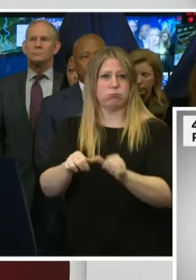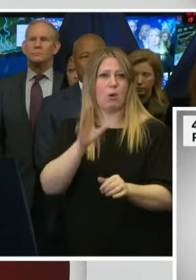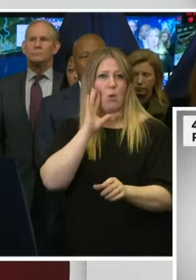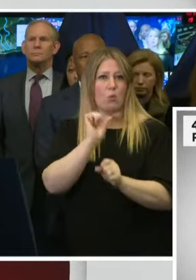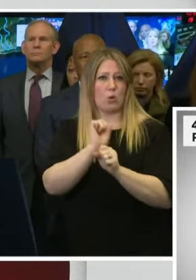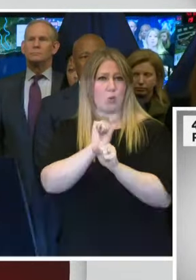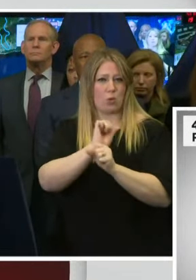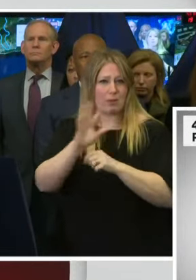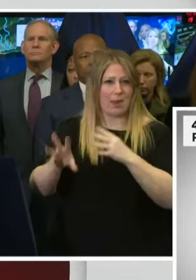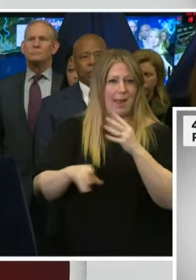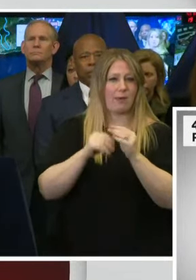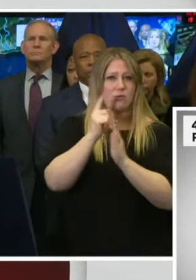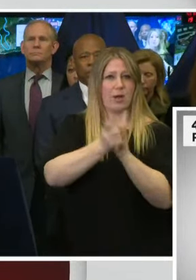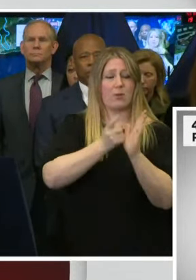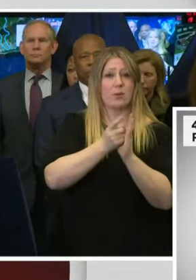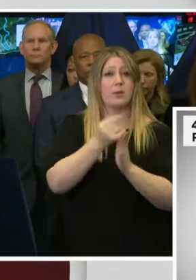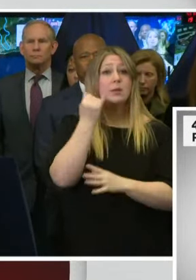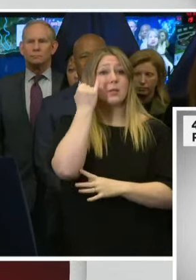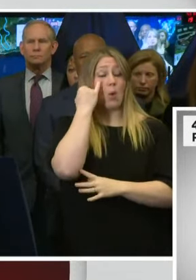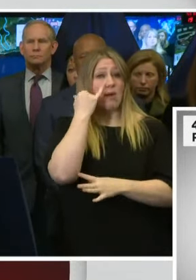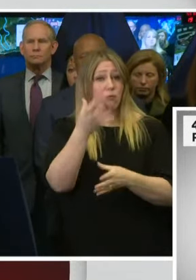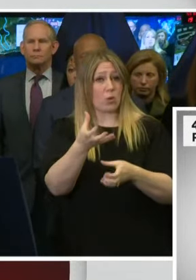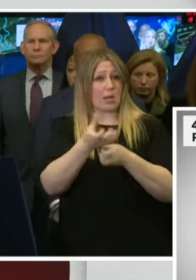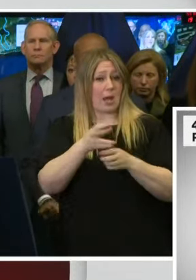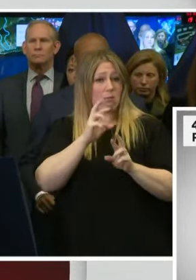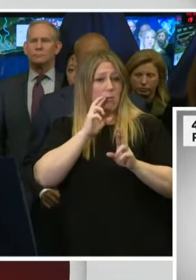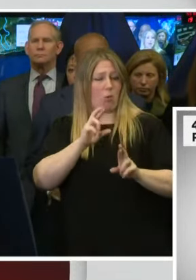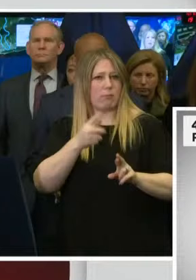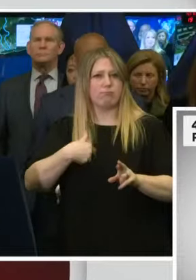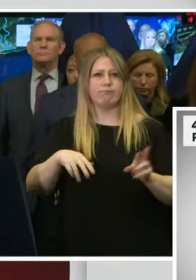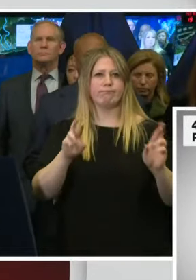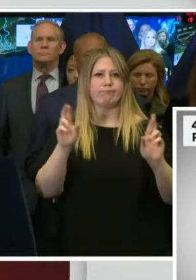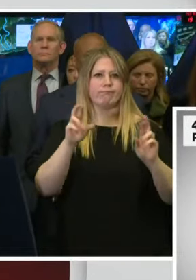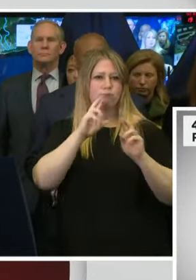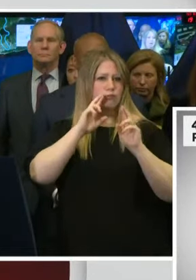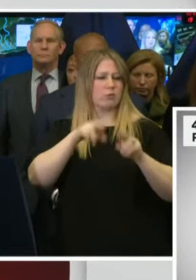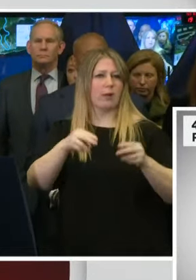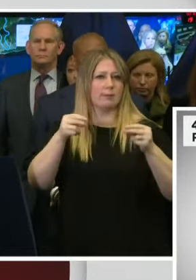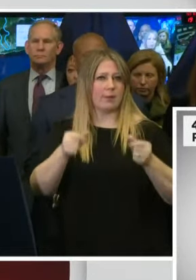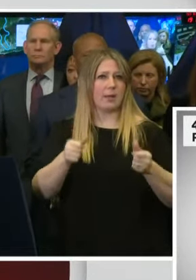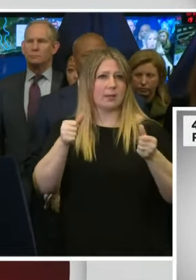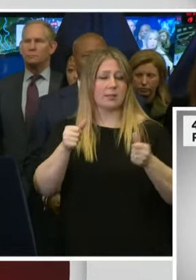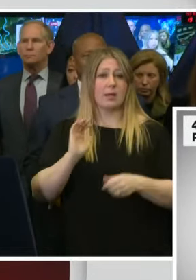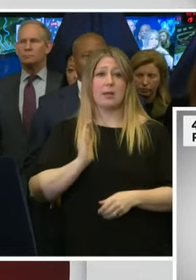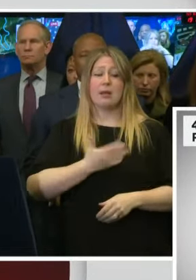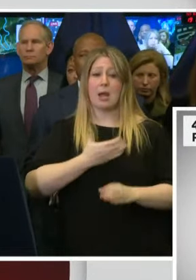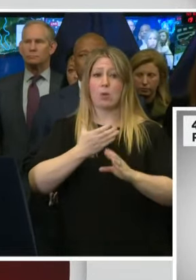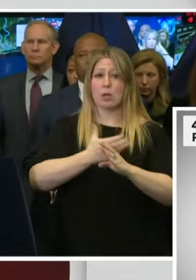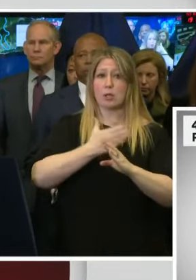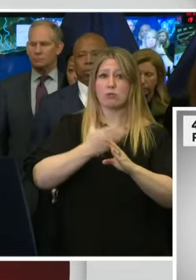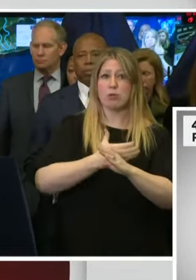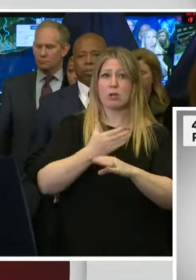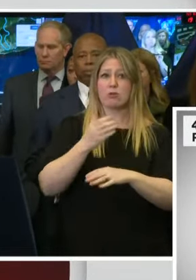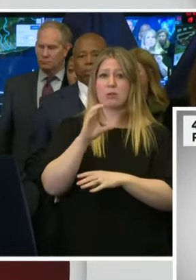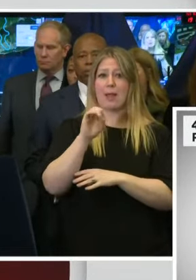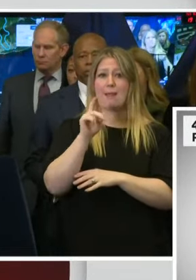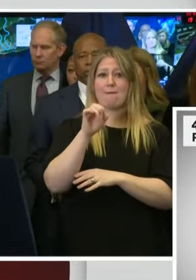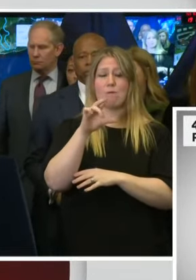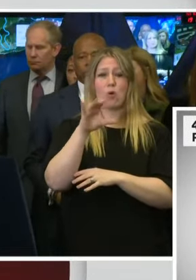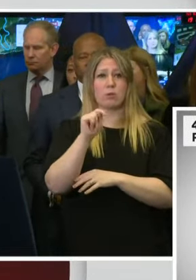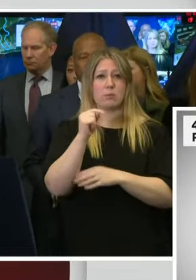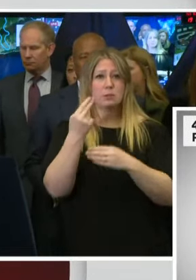we will be ready to respond. Our construction enforcement unit is out doing